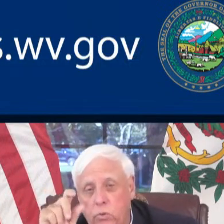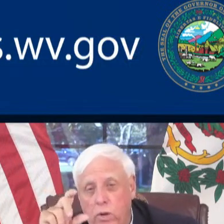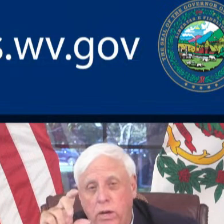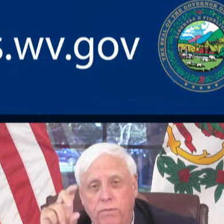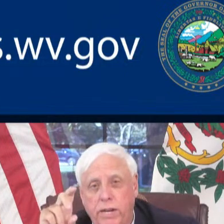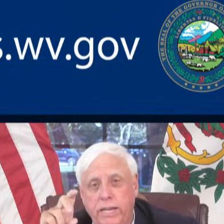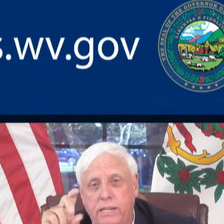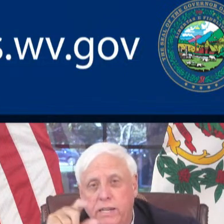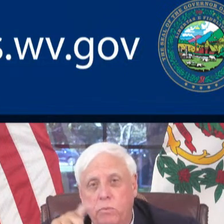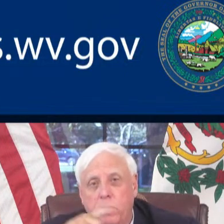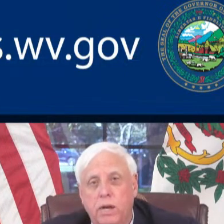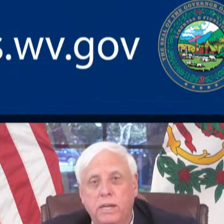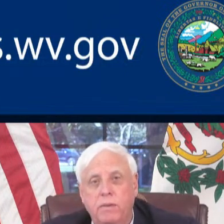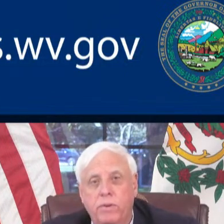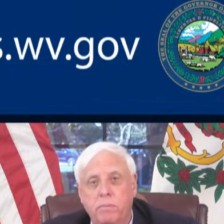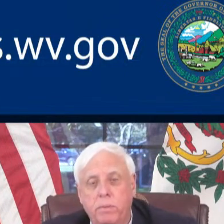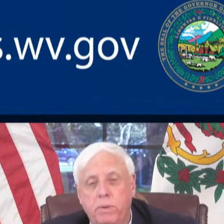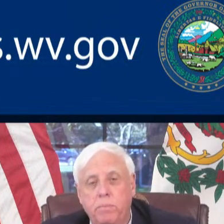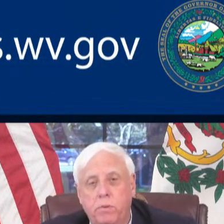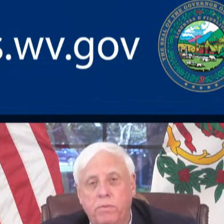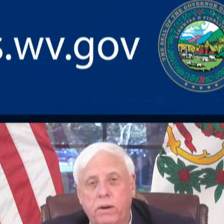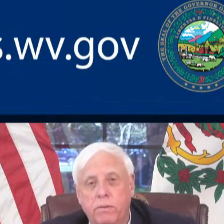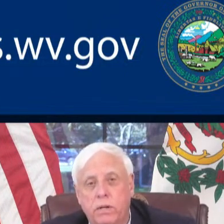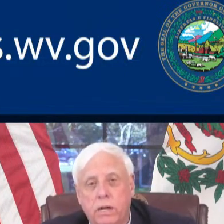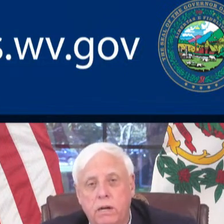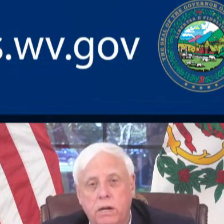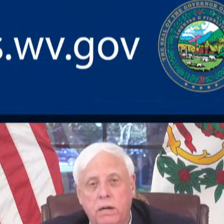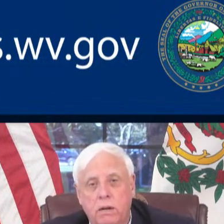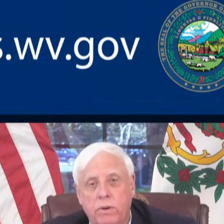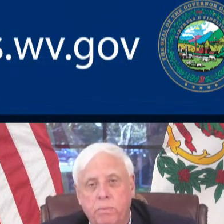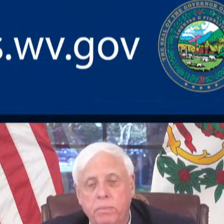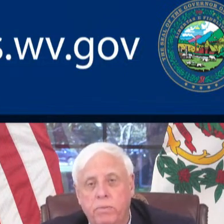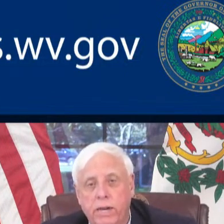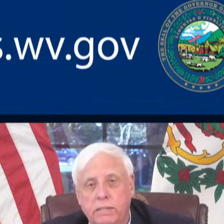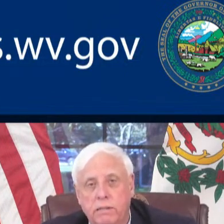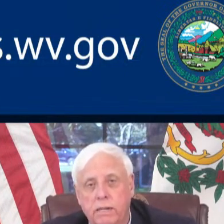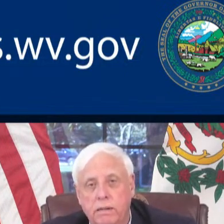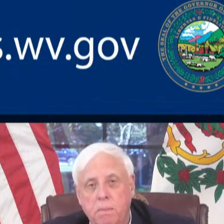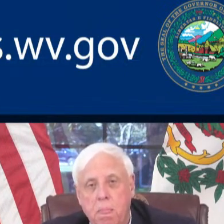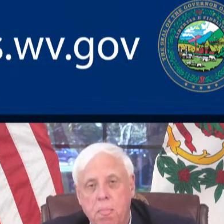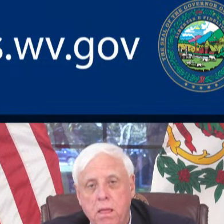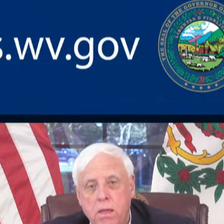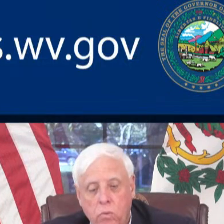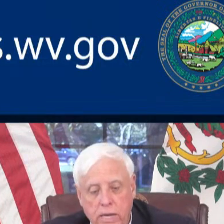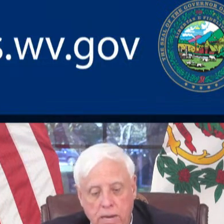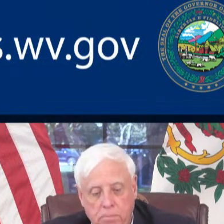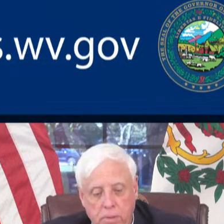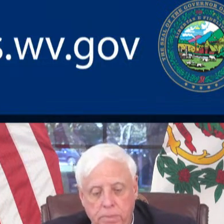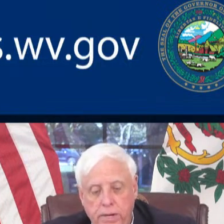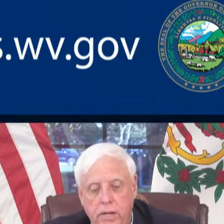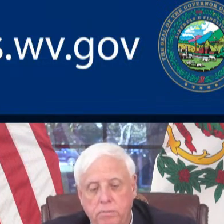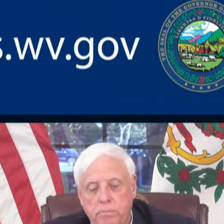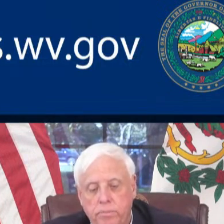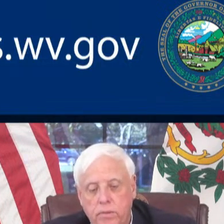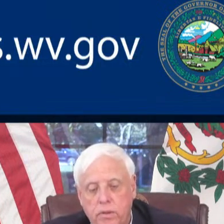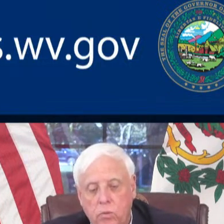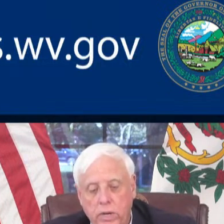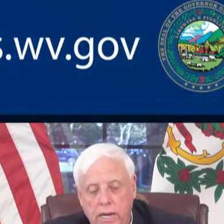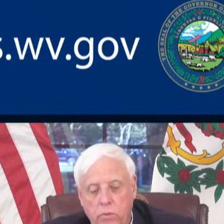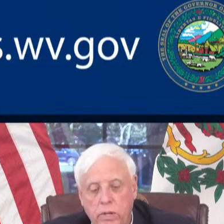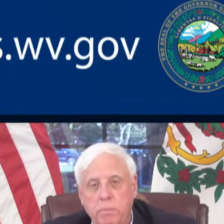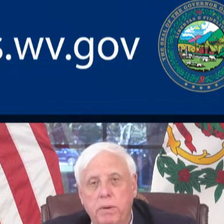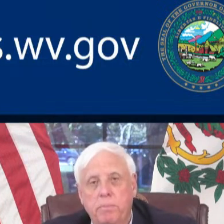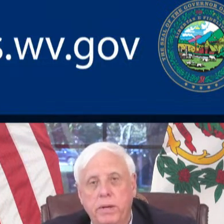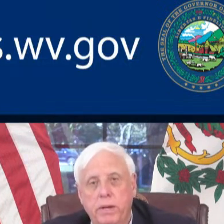between 12 and 18, we're not getting very many people of our people vaccinated. We got to bump that up. We